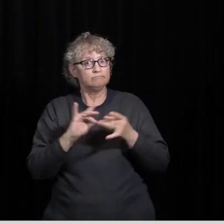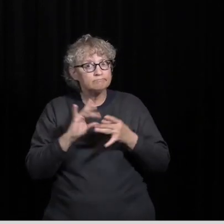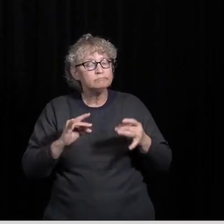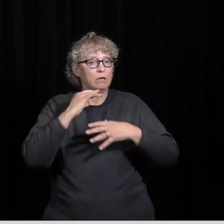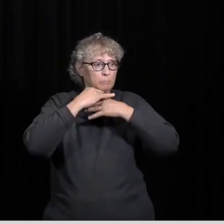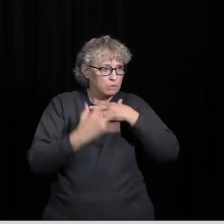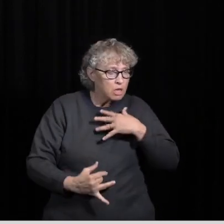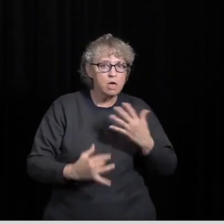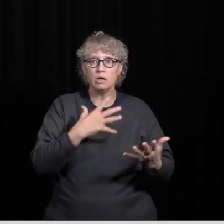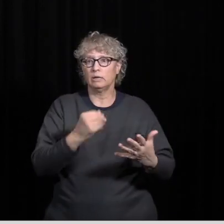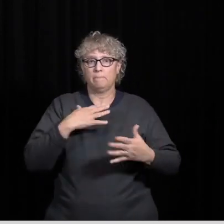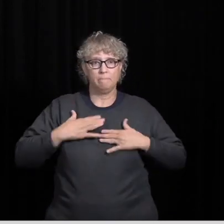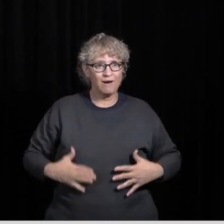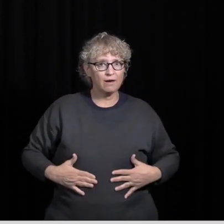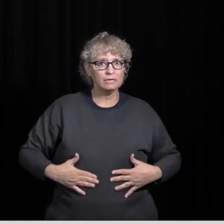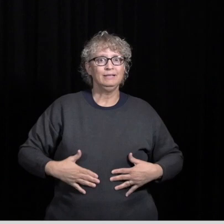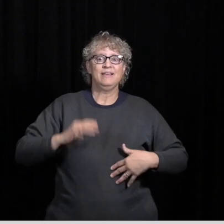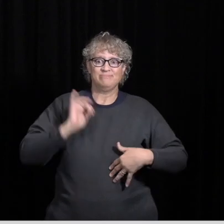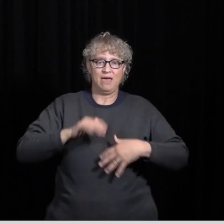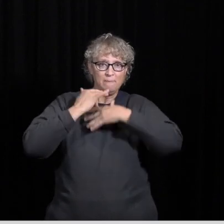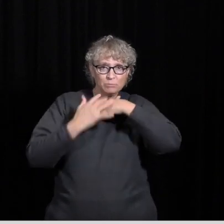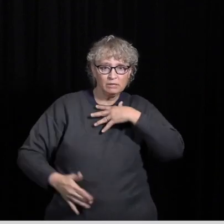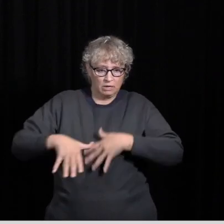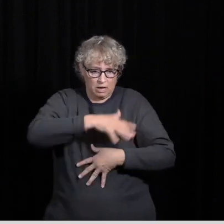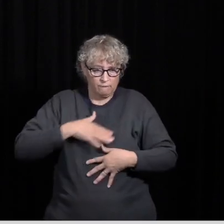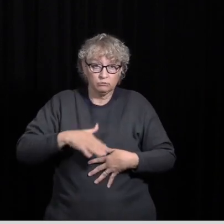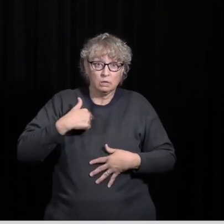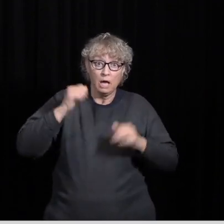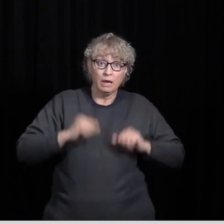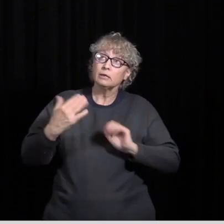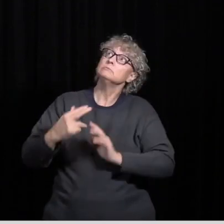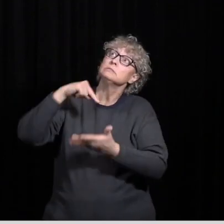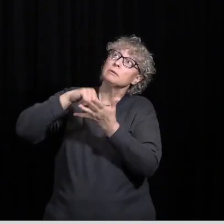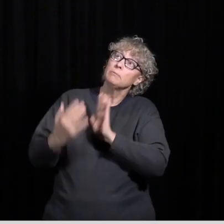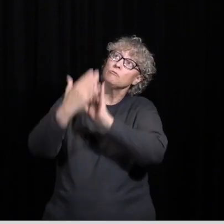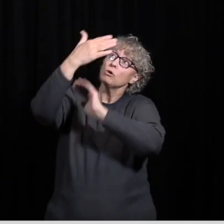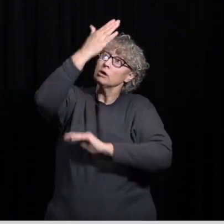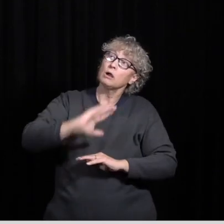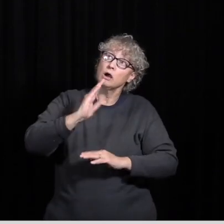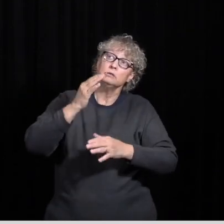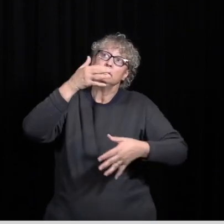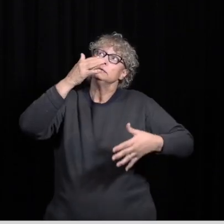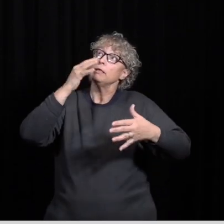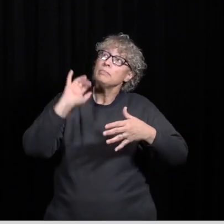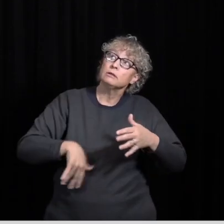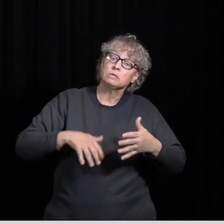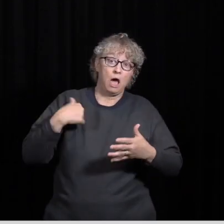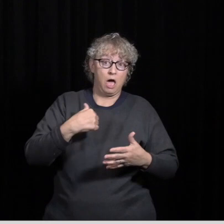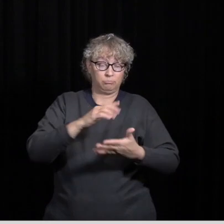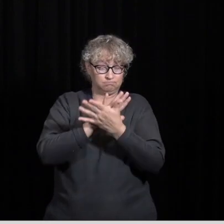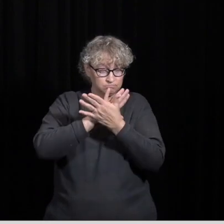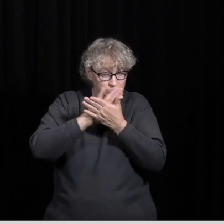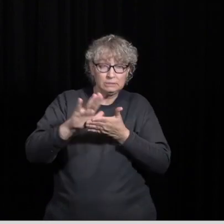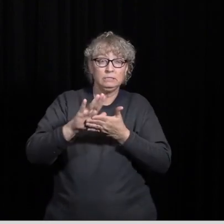body that was broken, it's that blood that covers me that makes it so I can stand before God justified, just as if I'd never sinned.